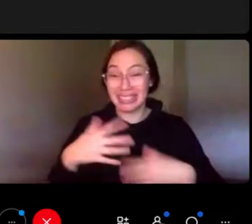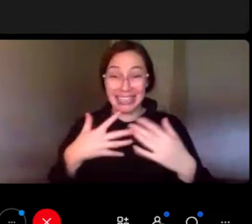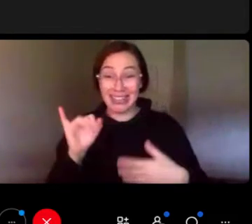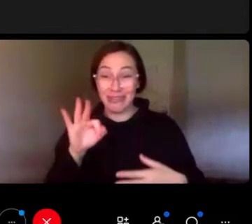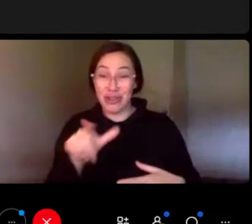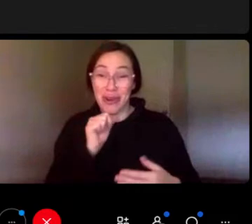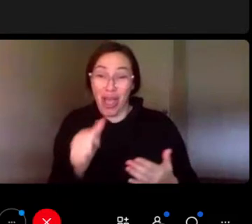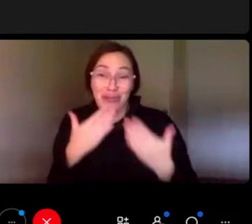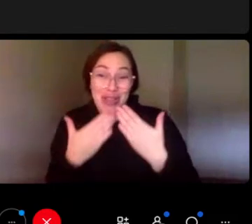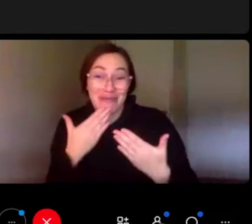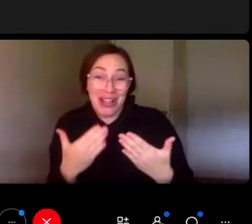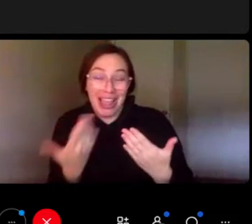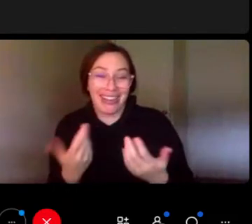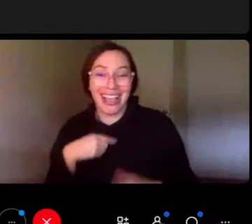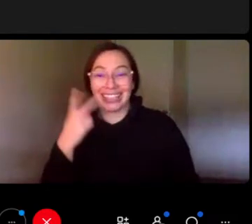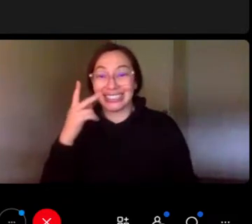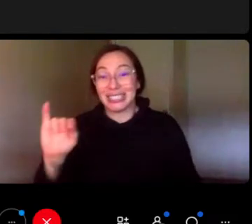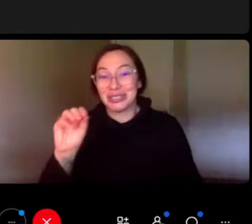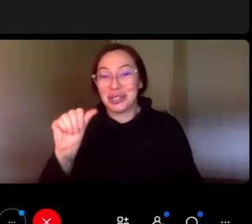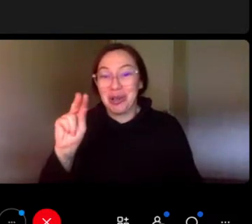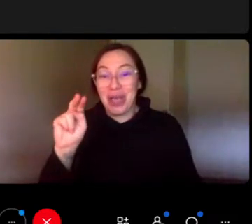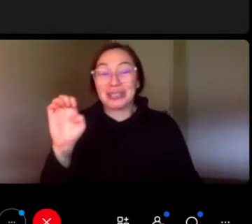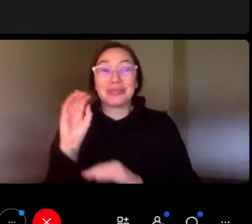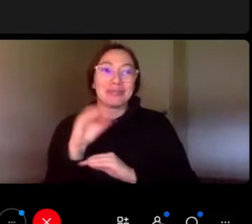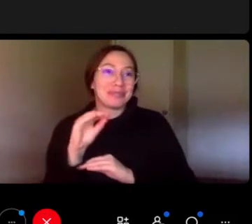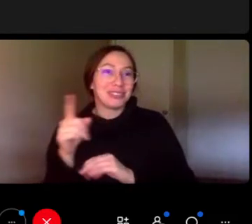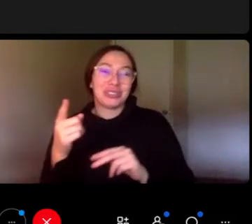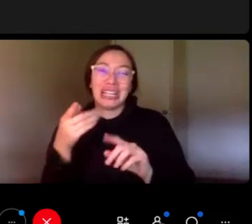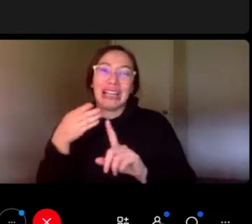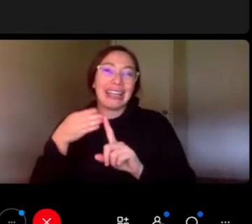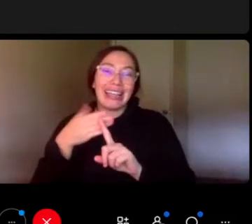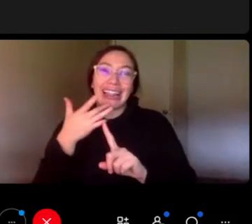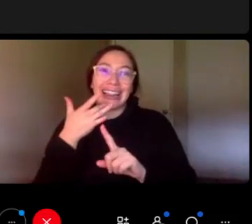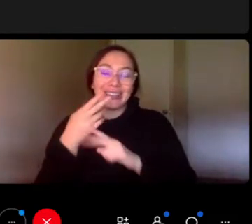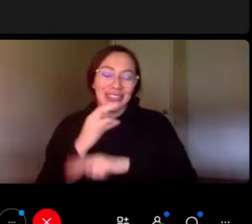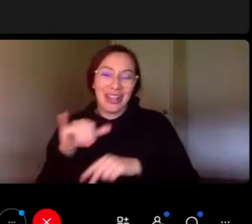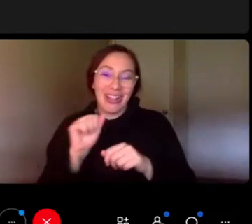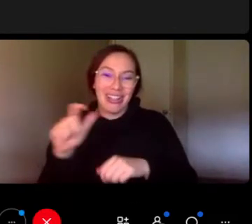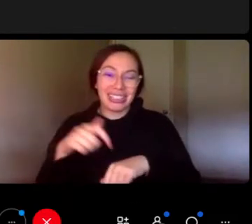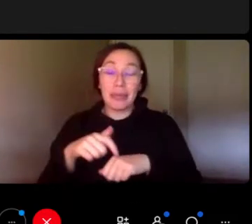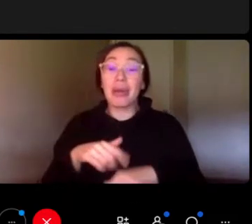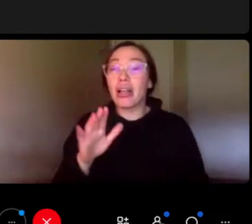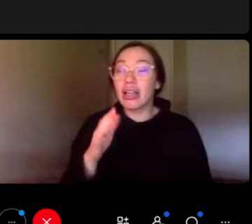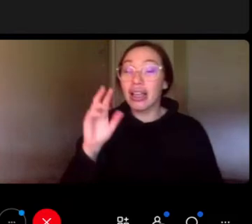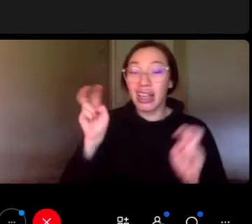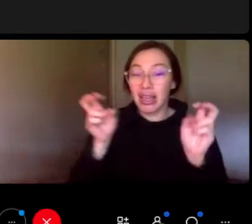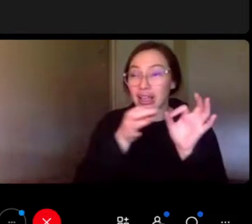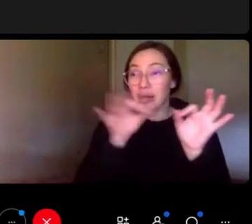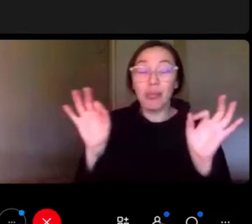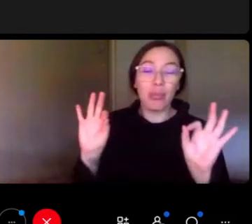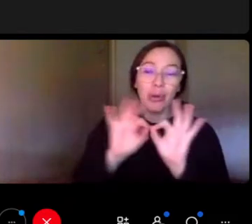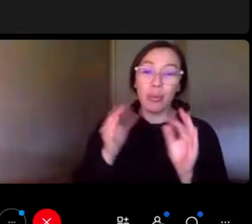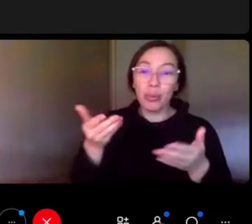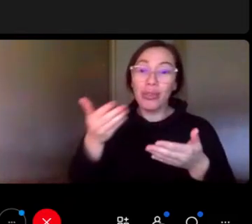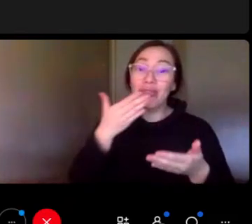all for them bringing, I see Joanne nodding because she uses that all the time. I'm sure. Thank you for bringing that to my attention.